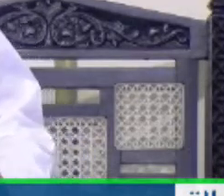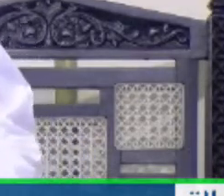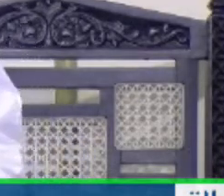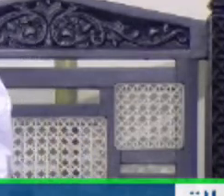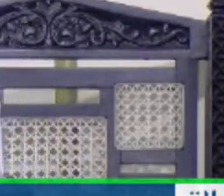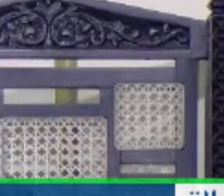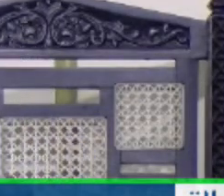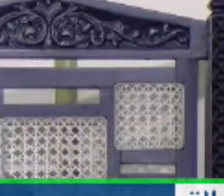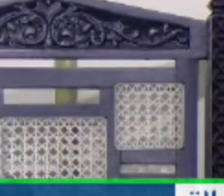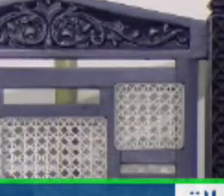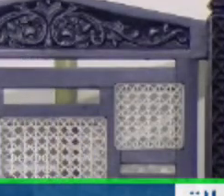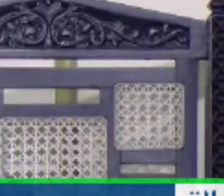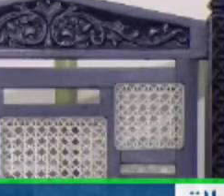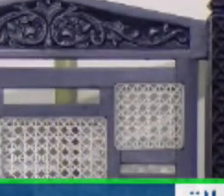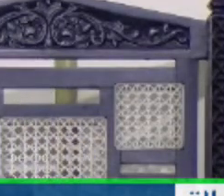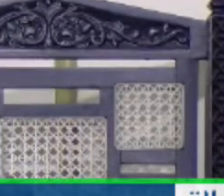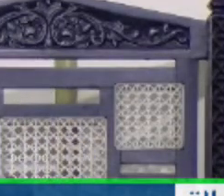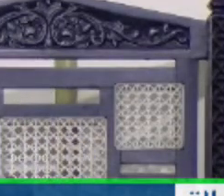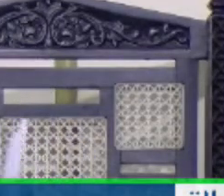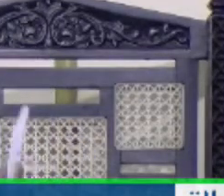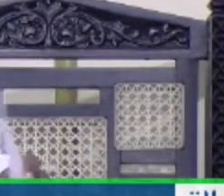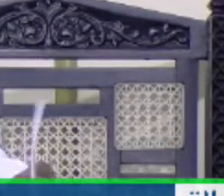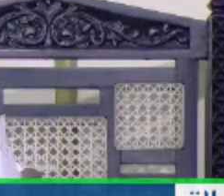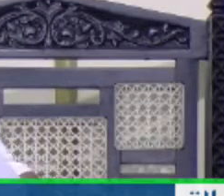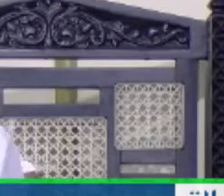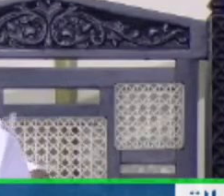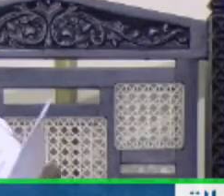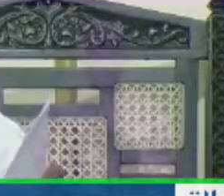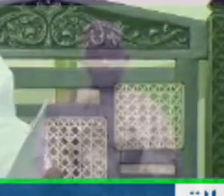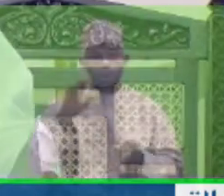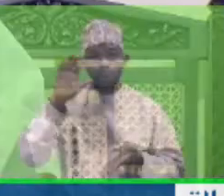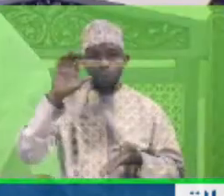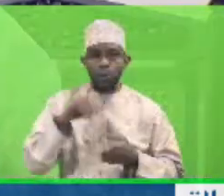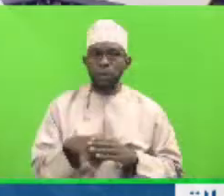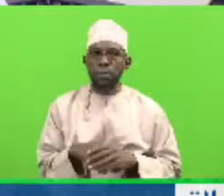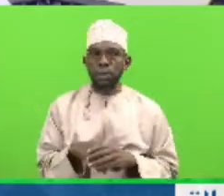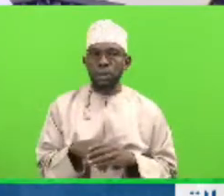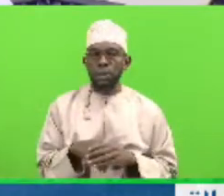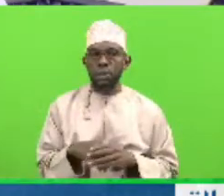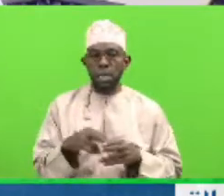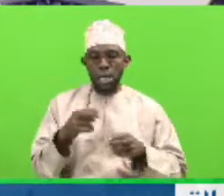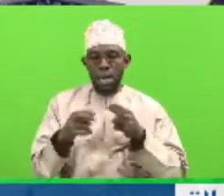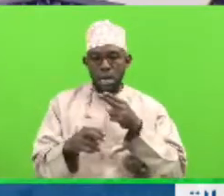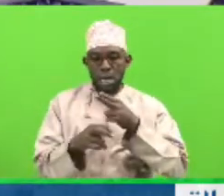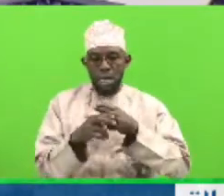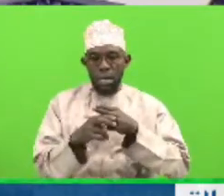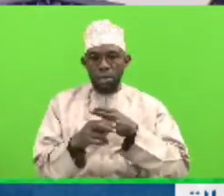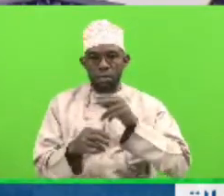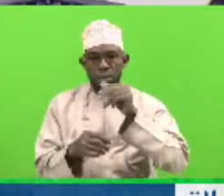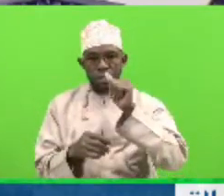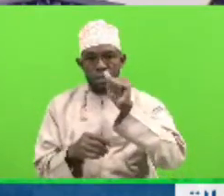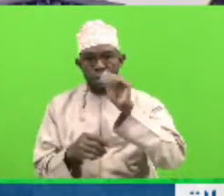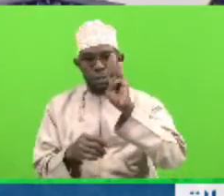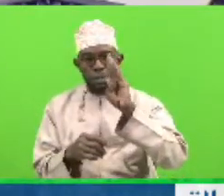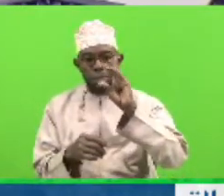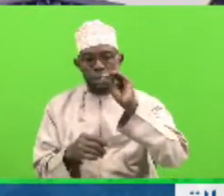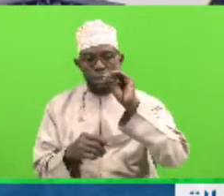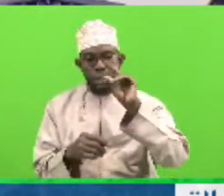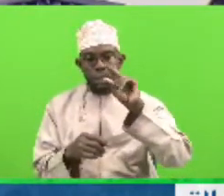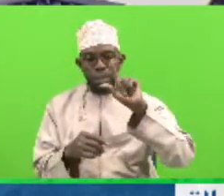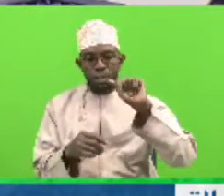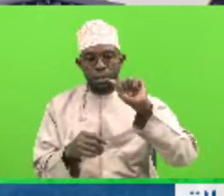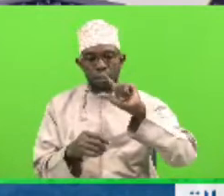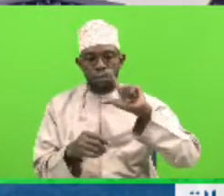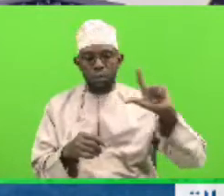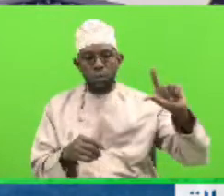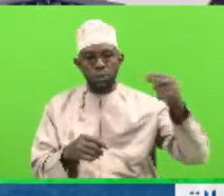Allah subhanahu wa ta'ala loves most are the names of Abdullah and Abdul